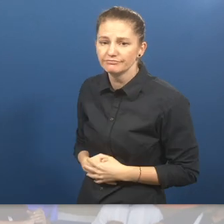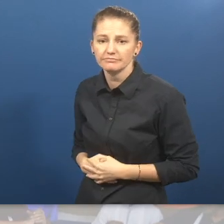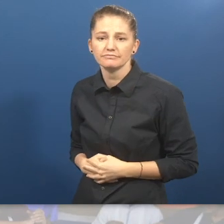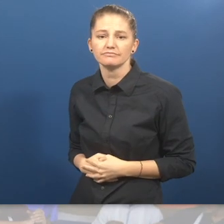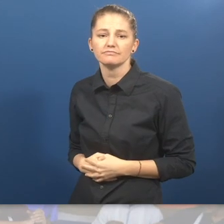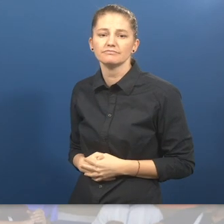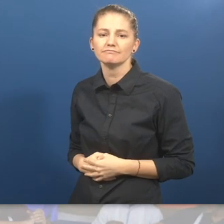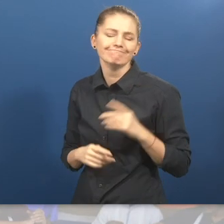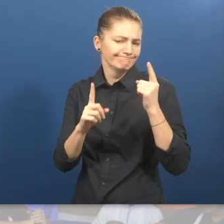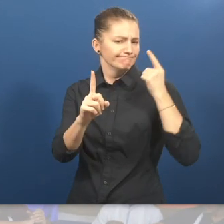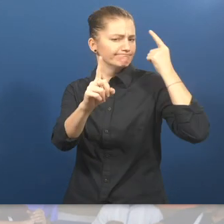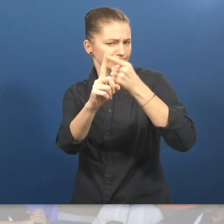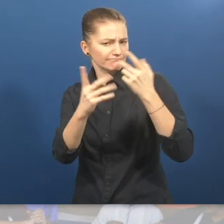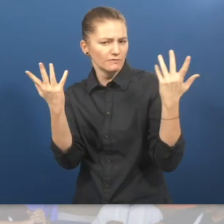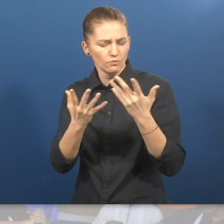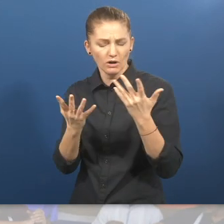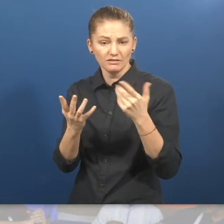Trust?